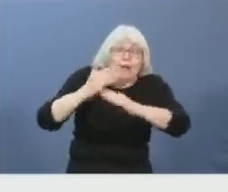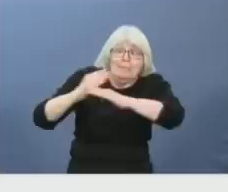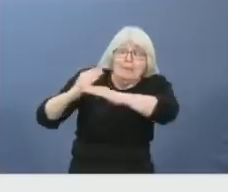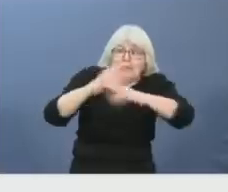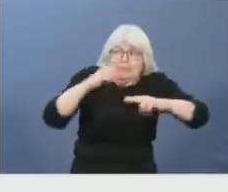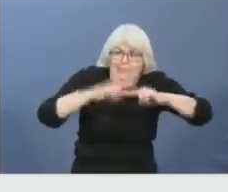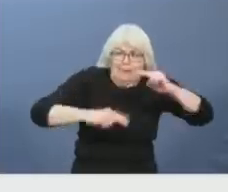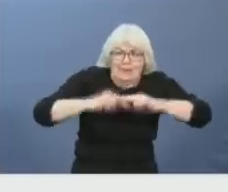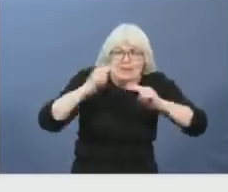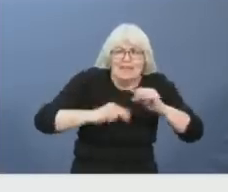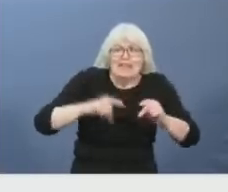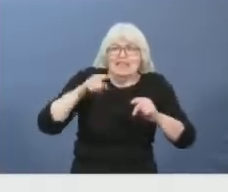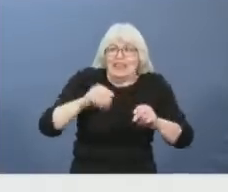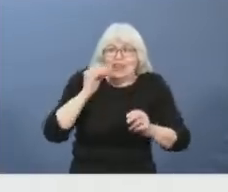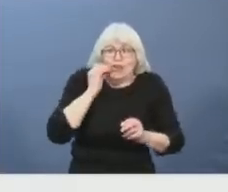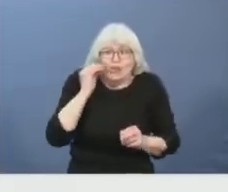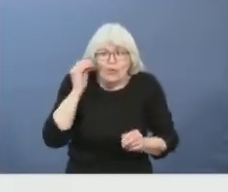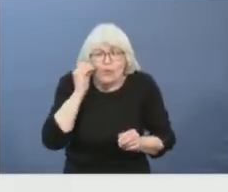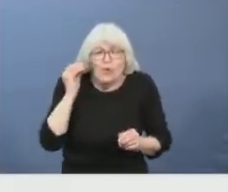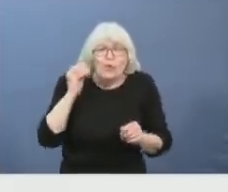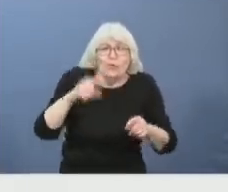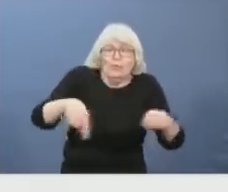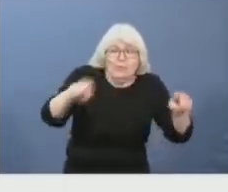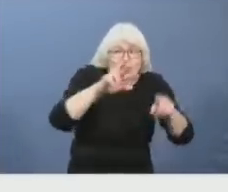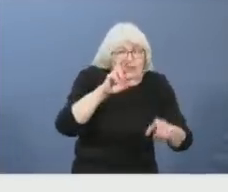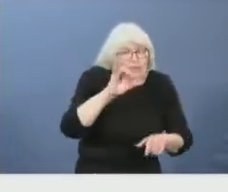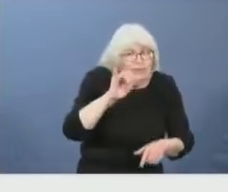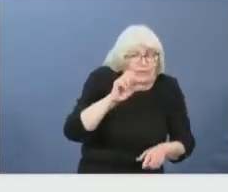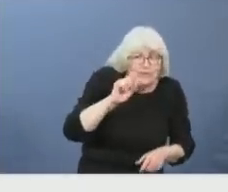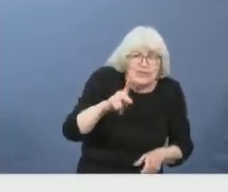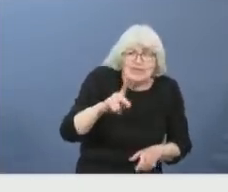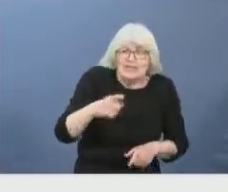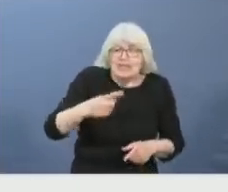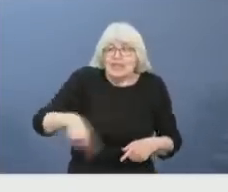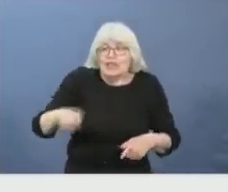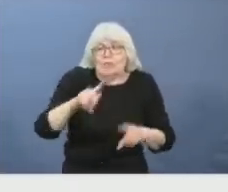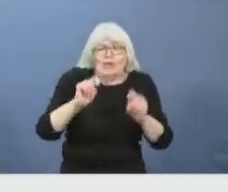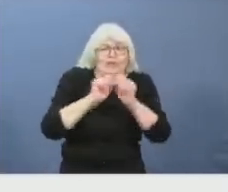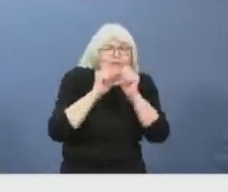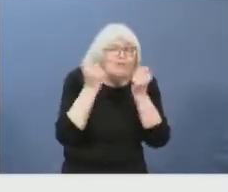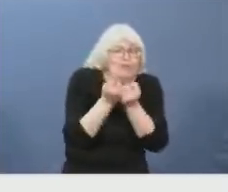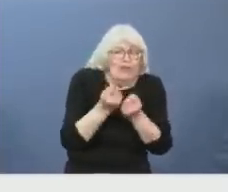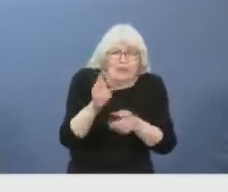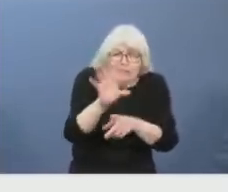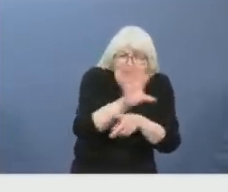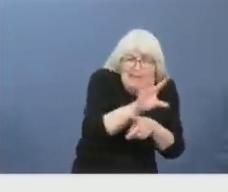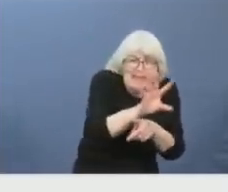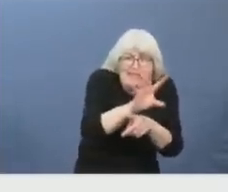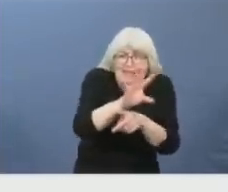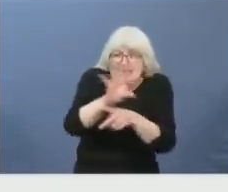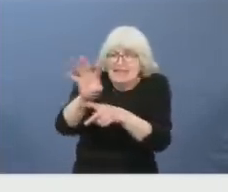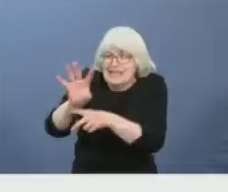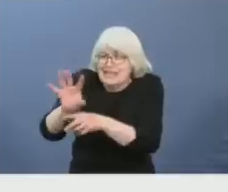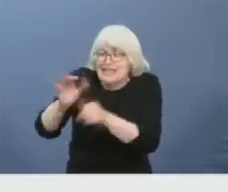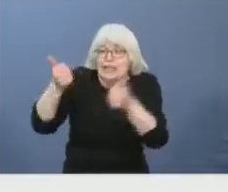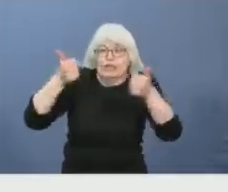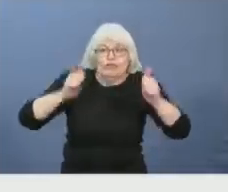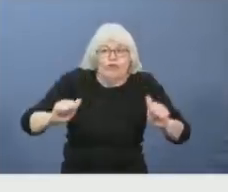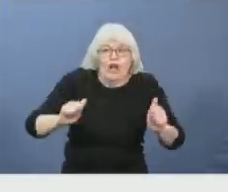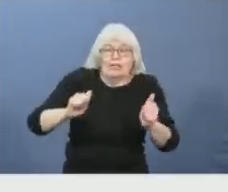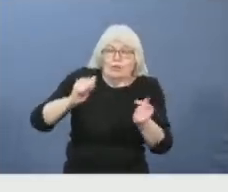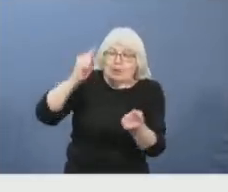speak, and crews are working very, very hard to prioritize resources and try to minimize those